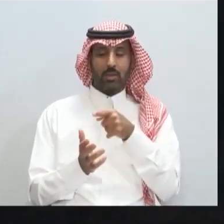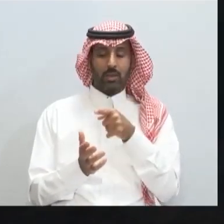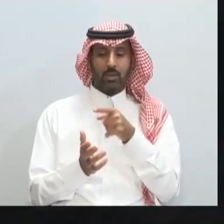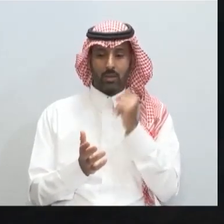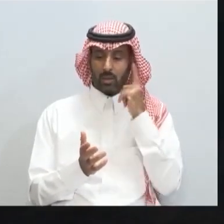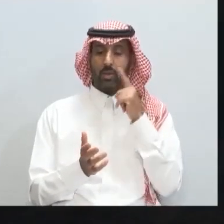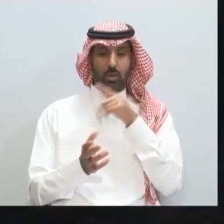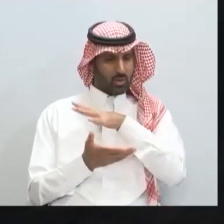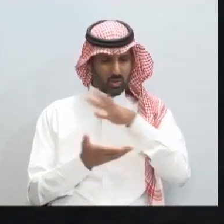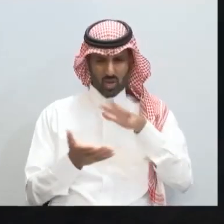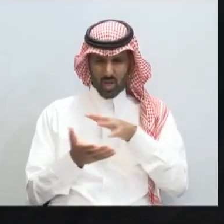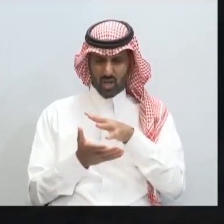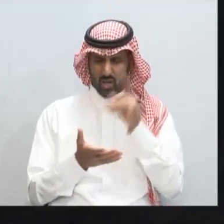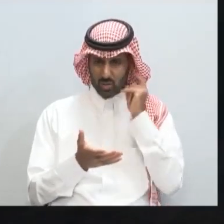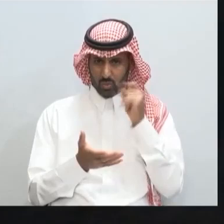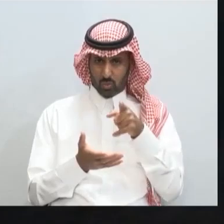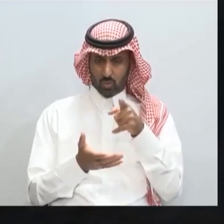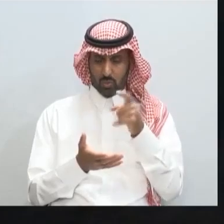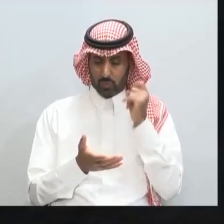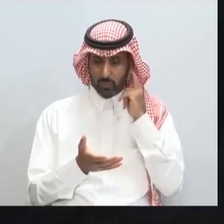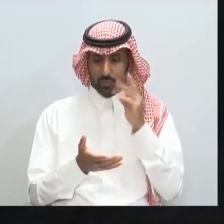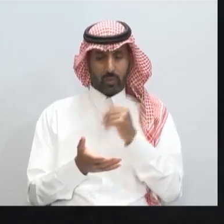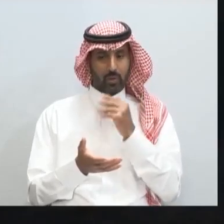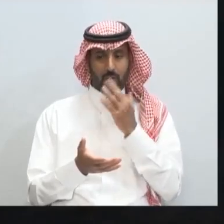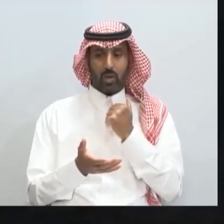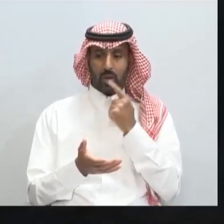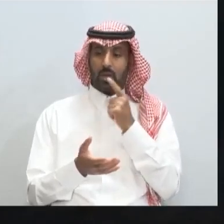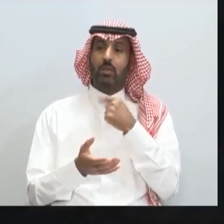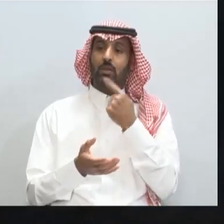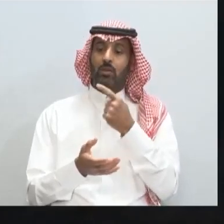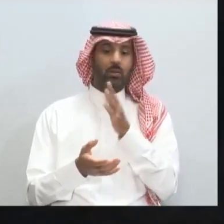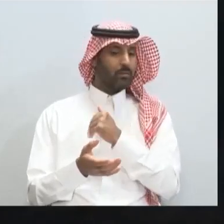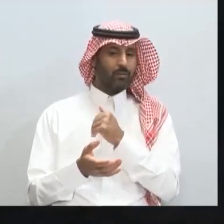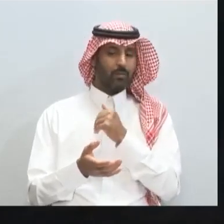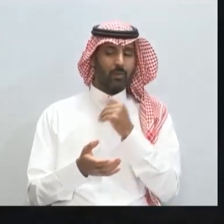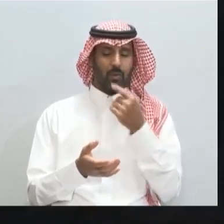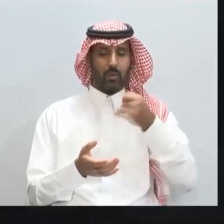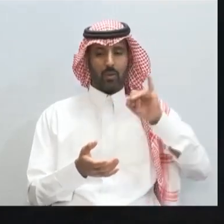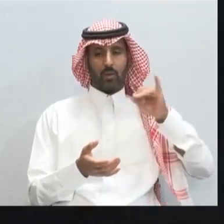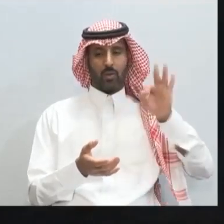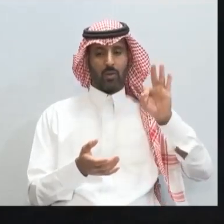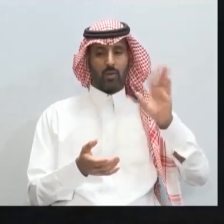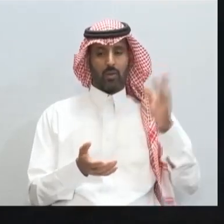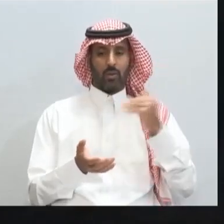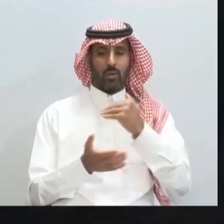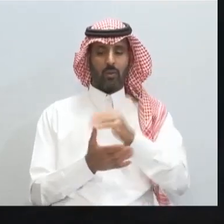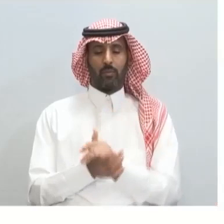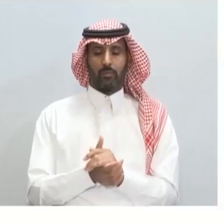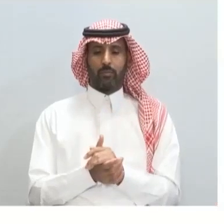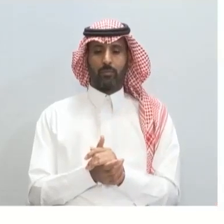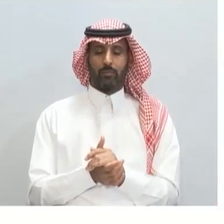you understand the situation that's why you don't have to say the if Clause let's take some